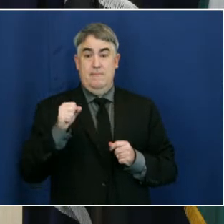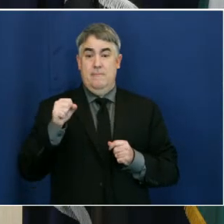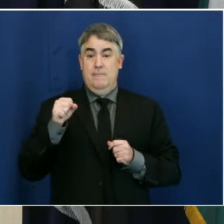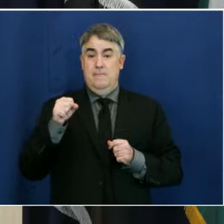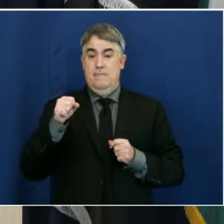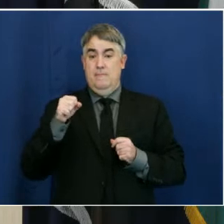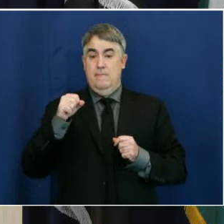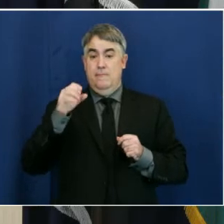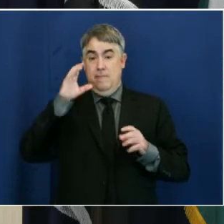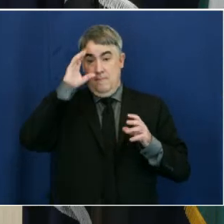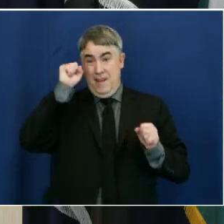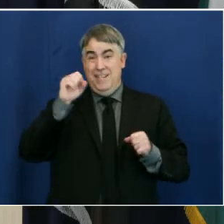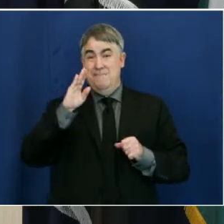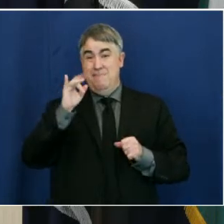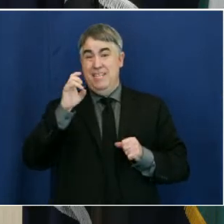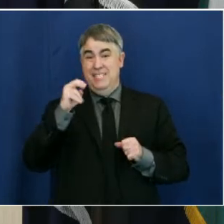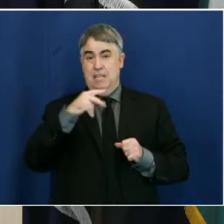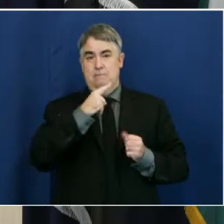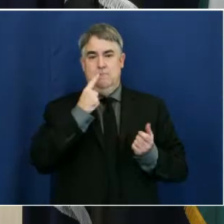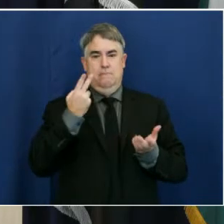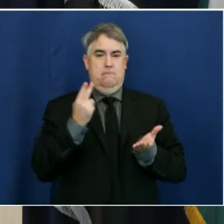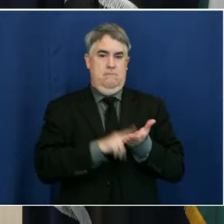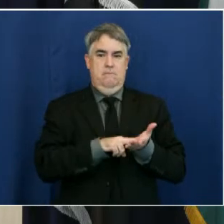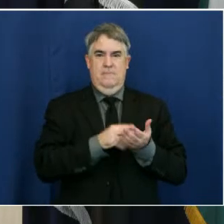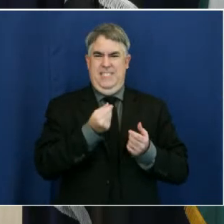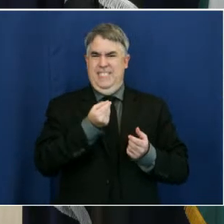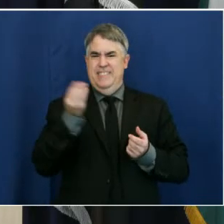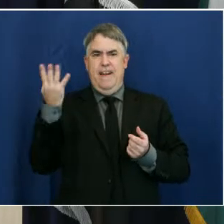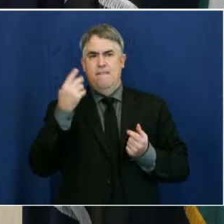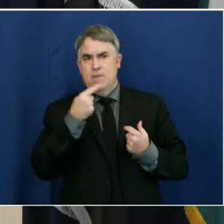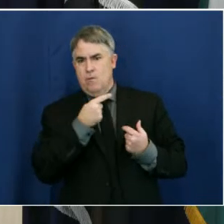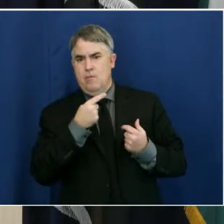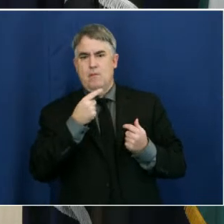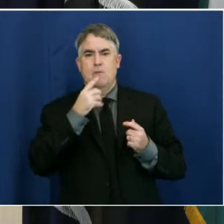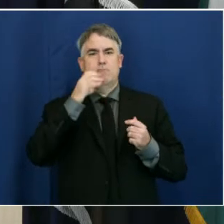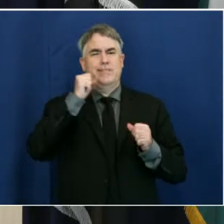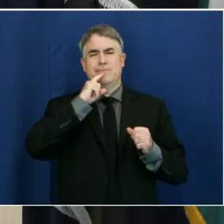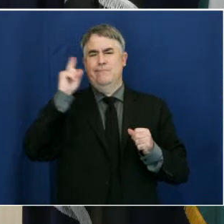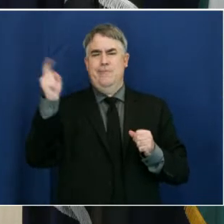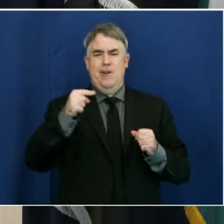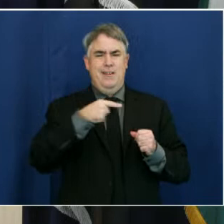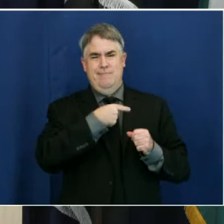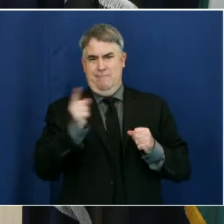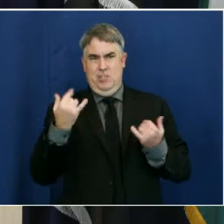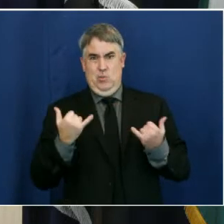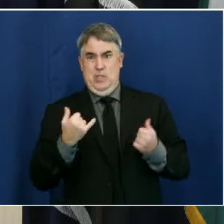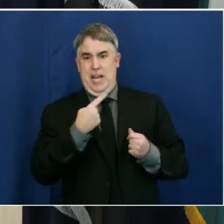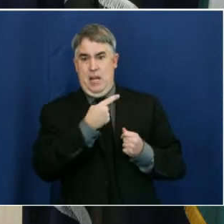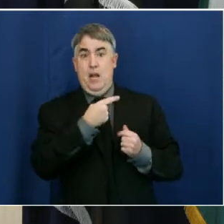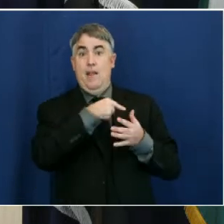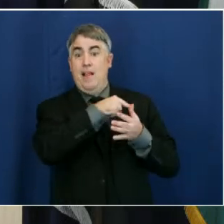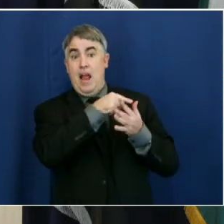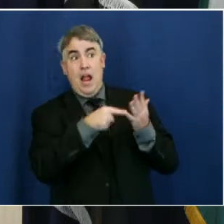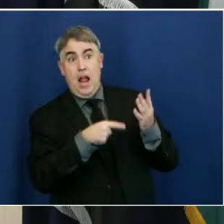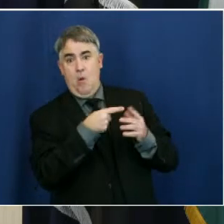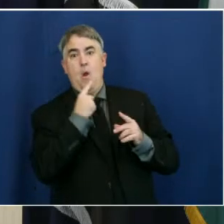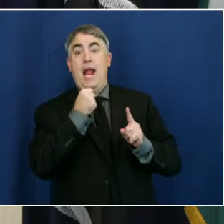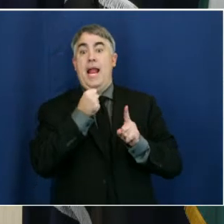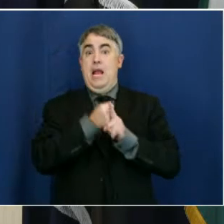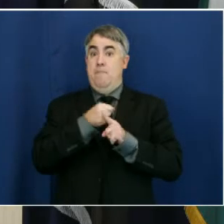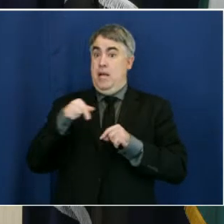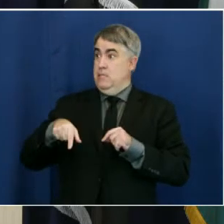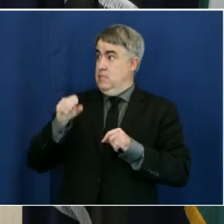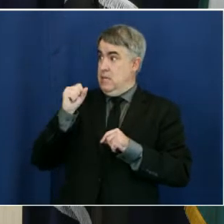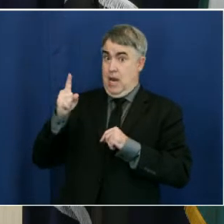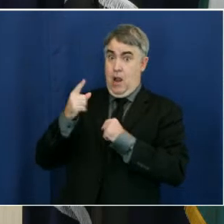goal as well. Do you think with the new administration in place with President Biden that is going to have any direct impact on San Diego County? Anything specific